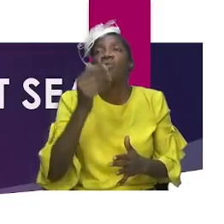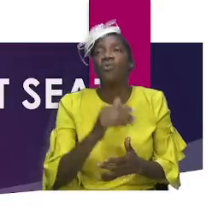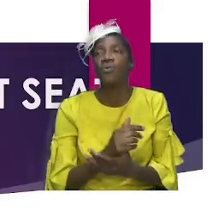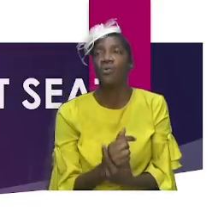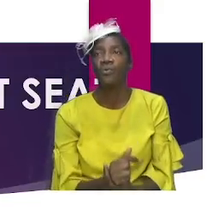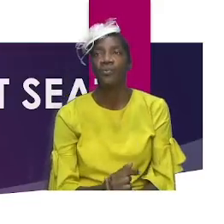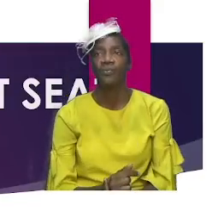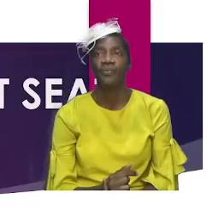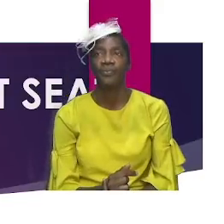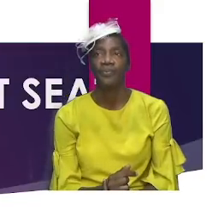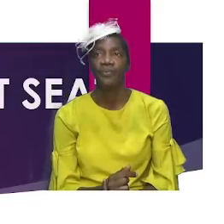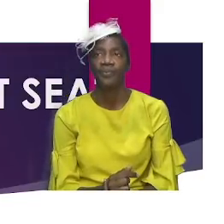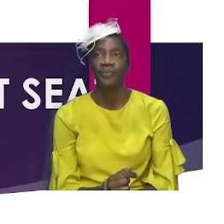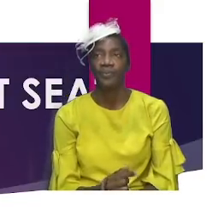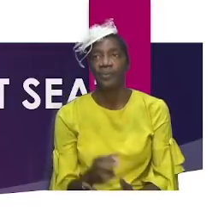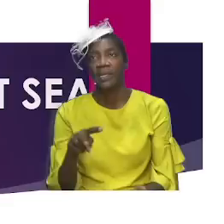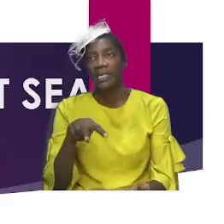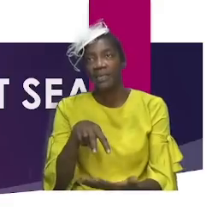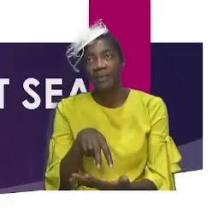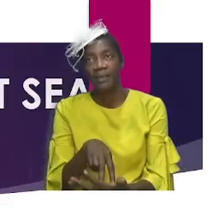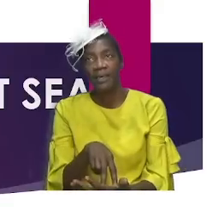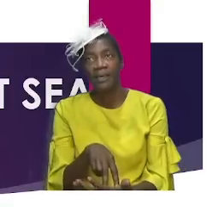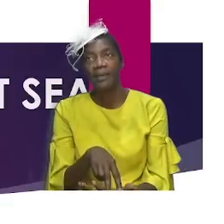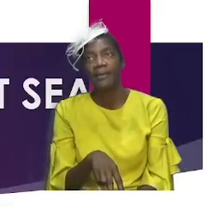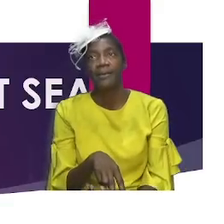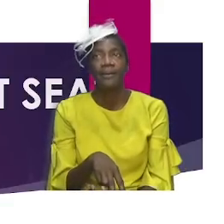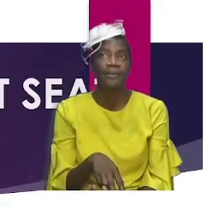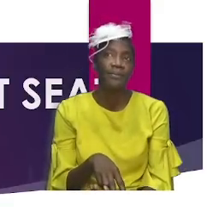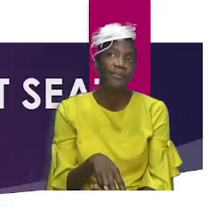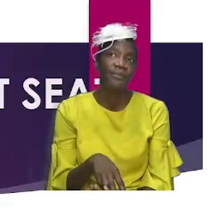the real you shall stand at